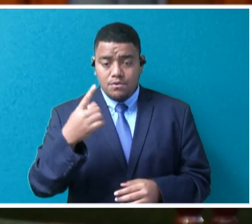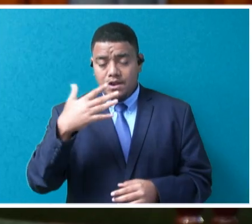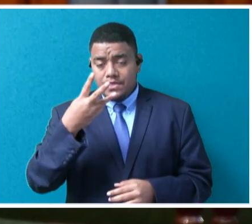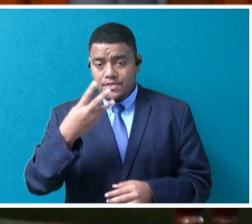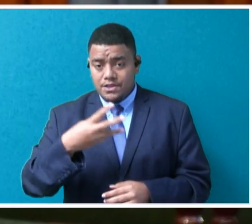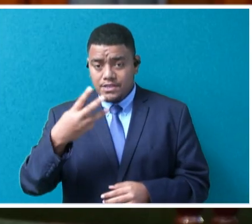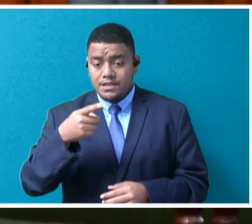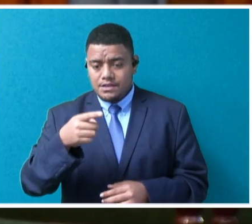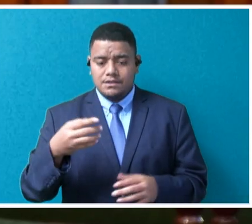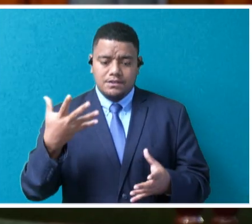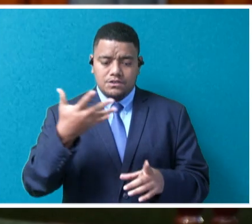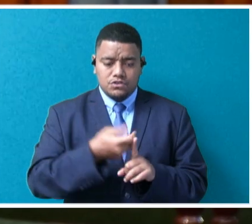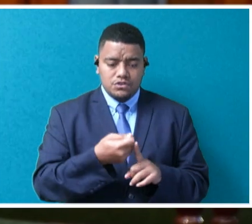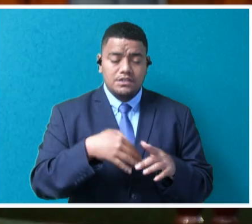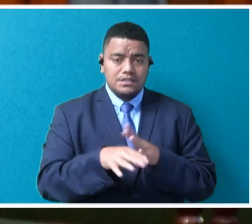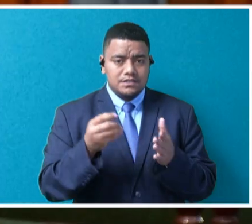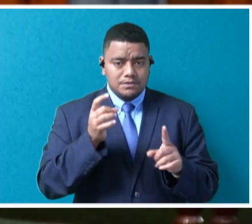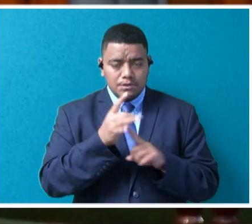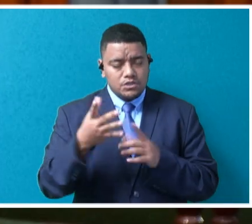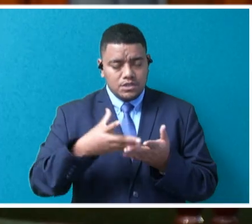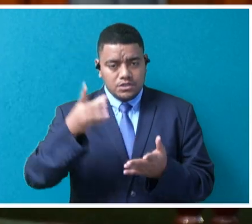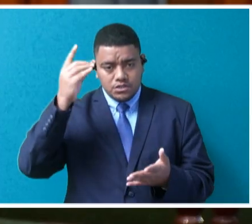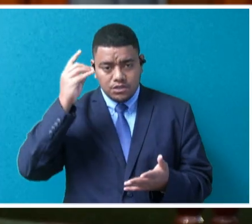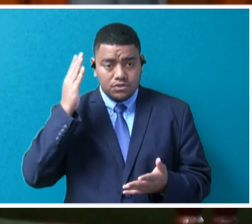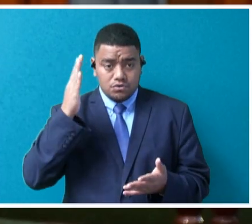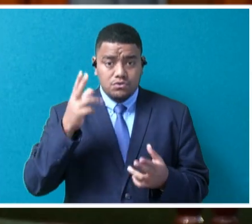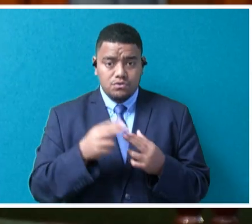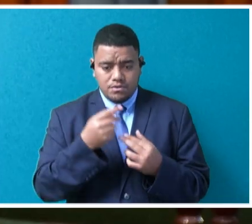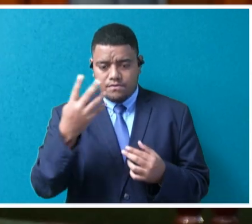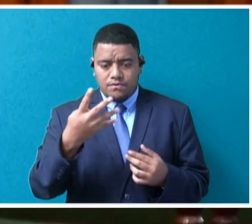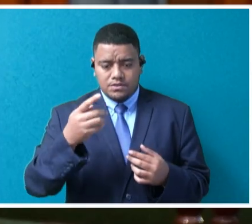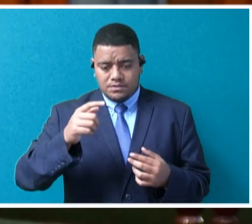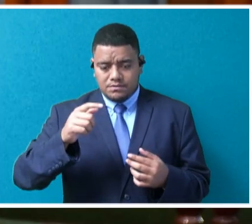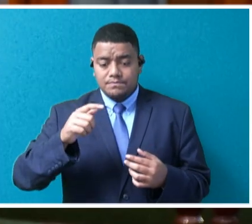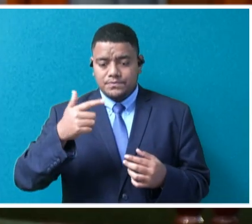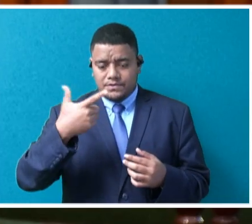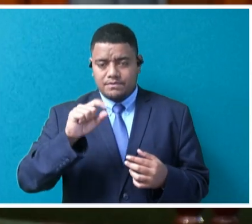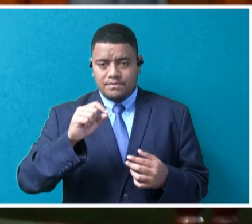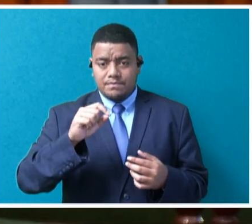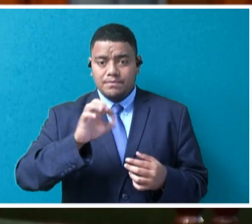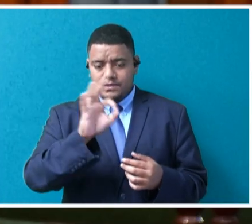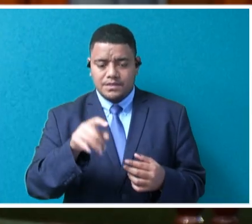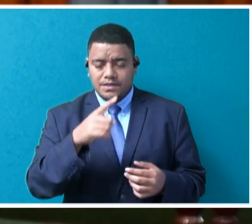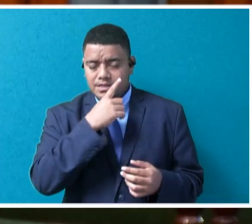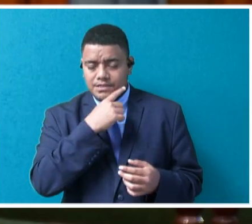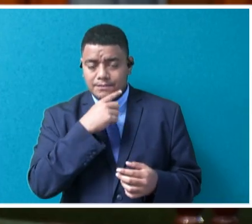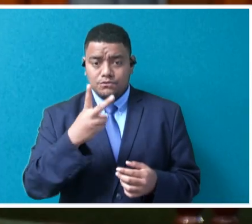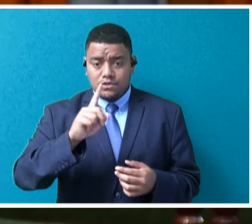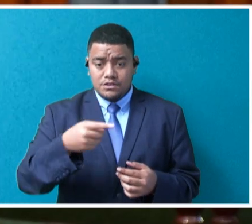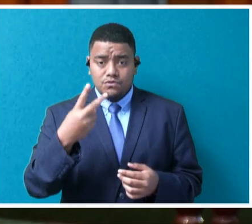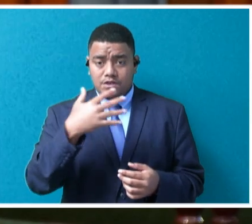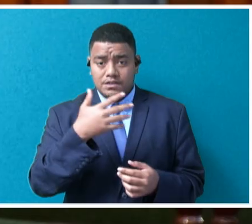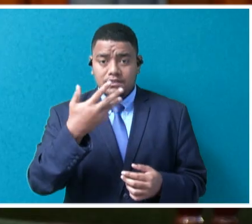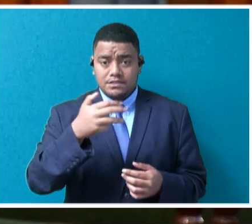1,119 are enrolled in special education schools, which is 47% are girls. Of the